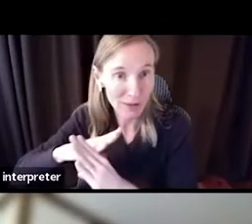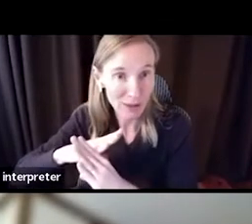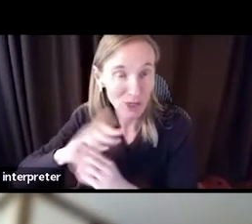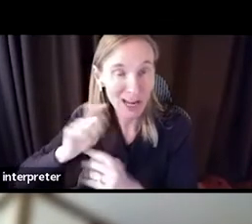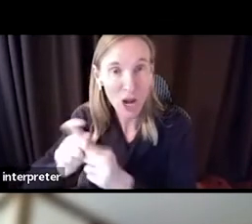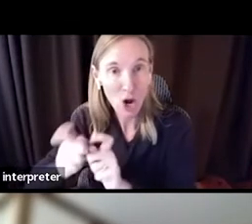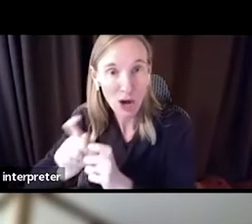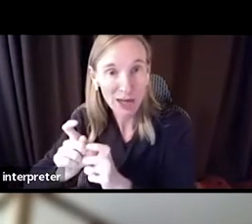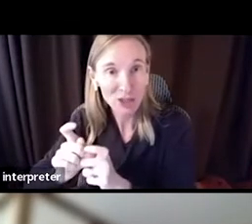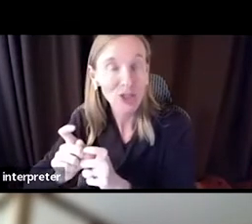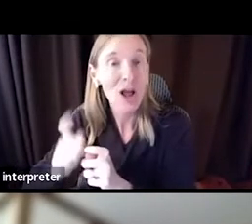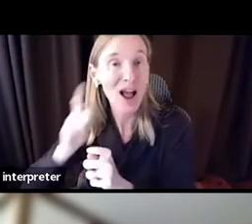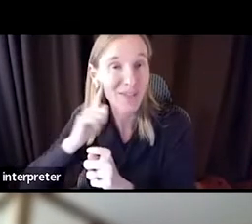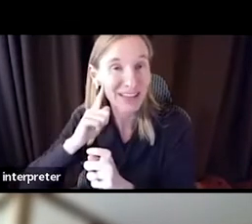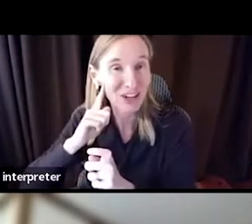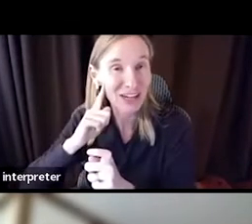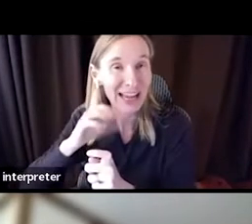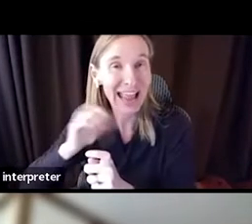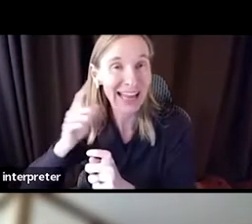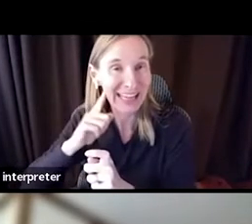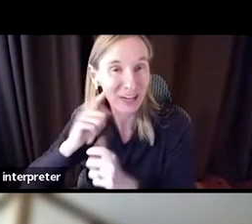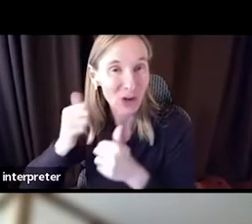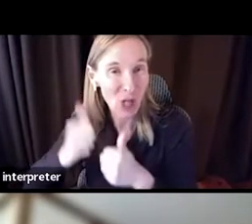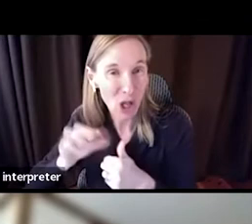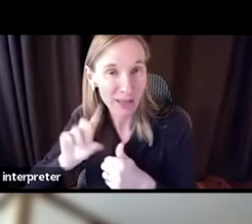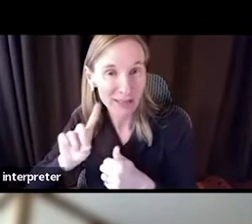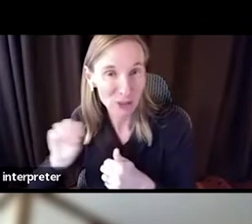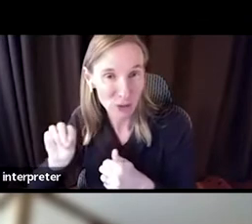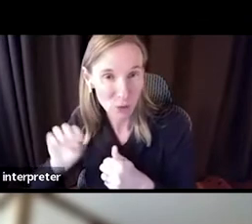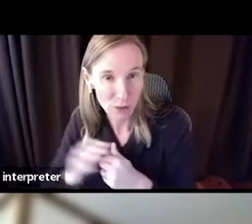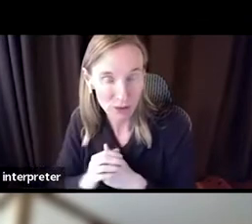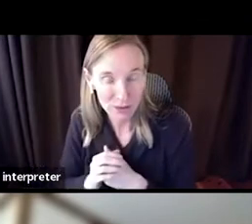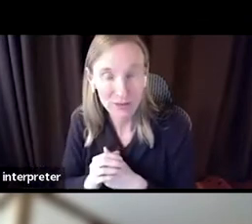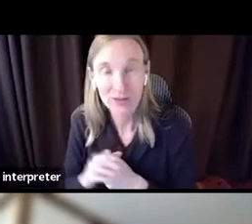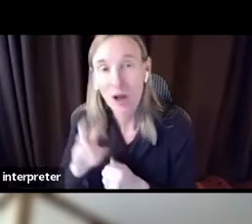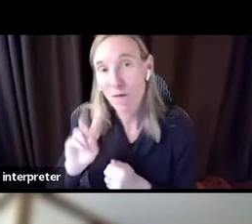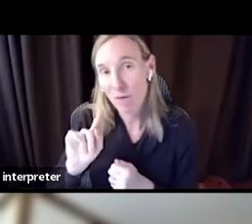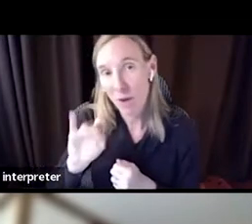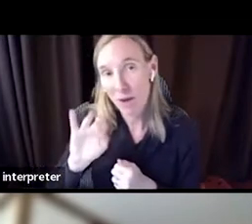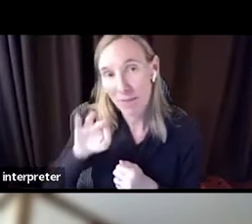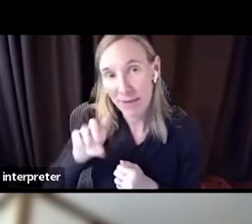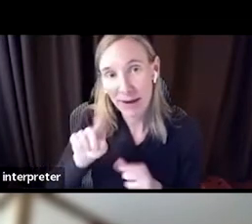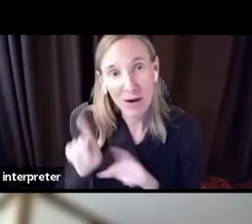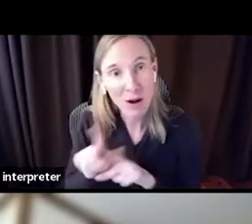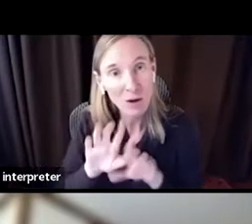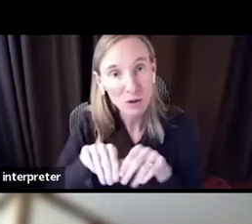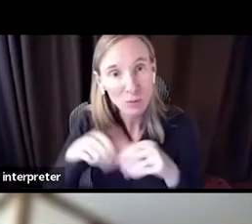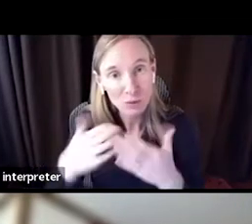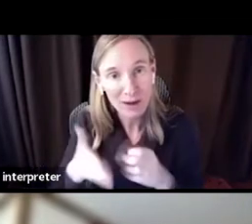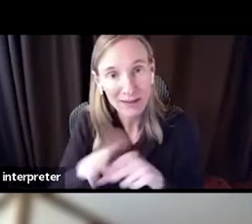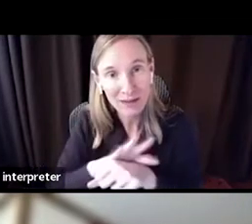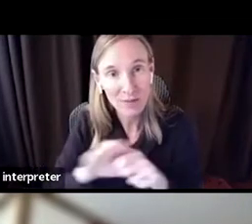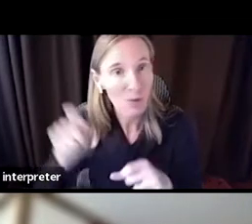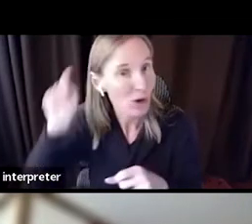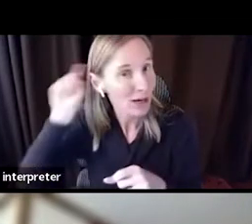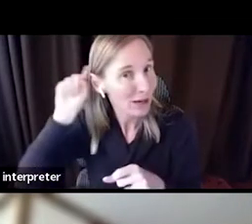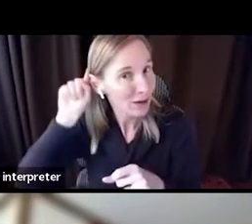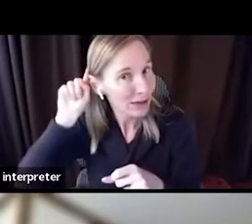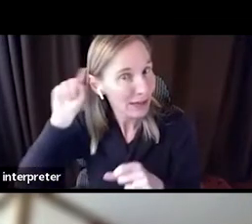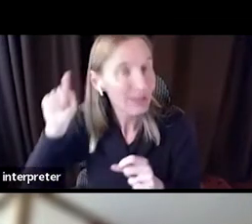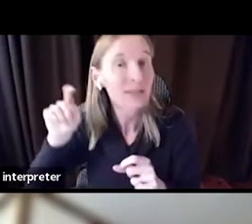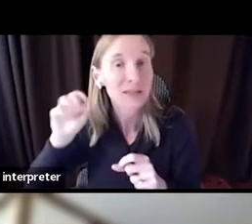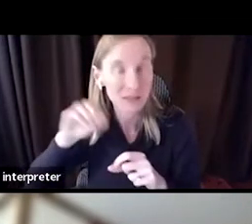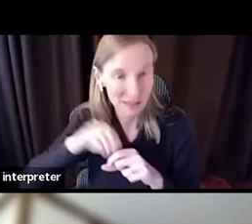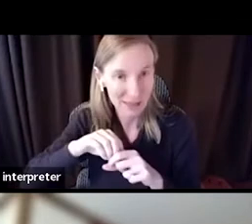of hearing and hearing disorders. Vermont Medicaid also provides coverage for hearing aids. And this is defined in rule as